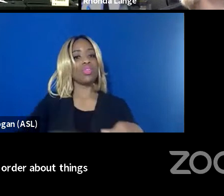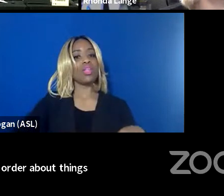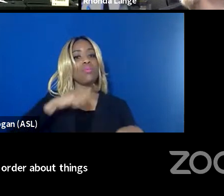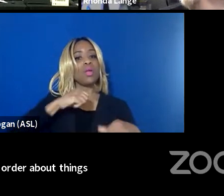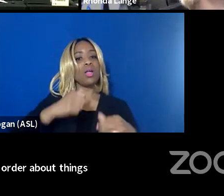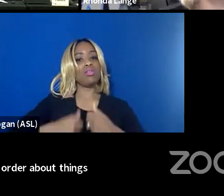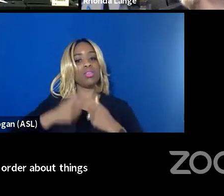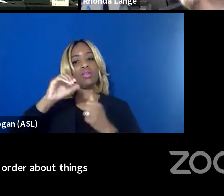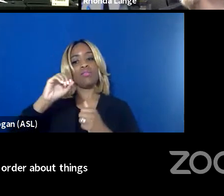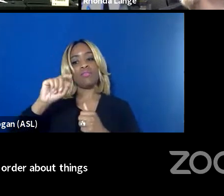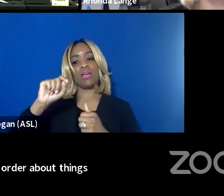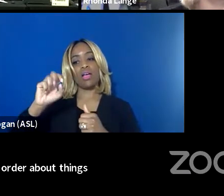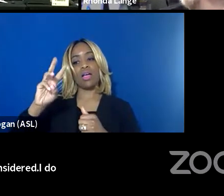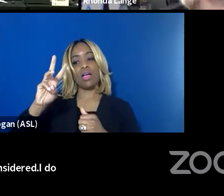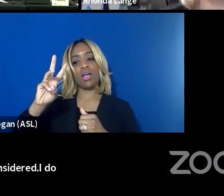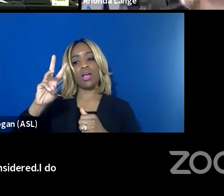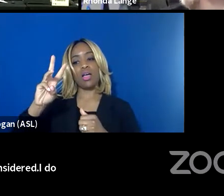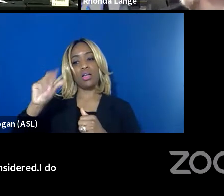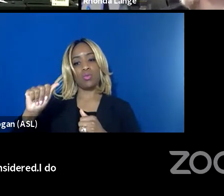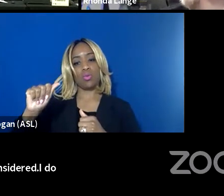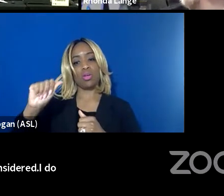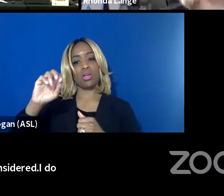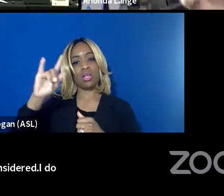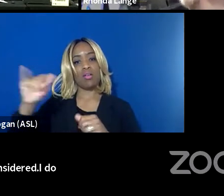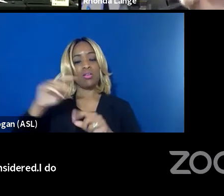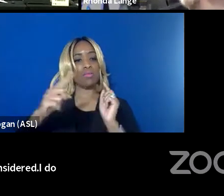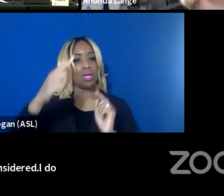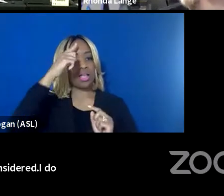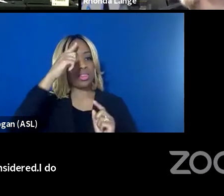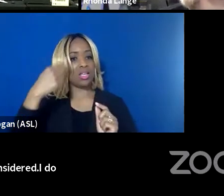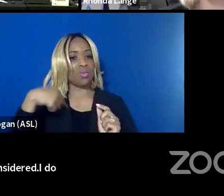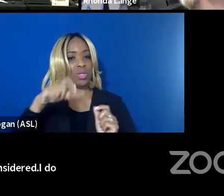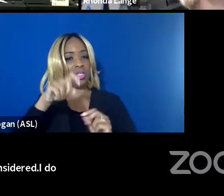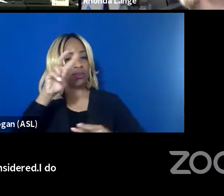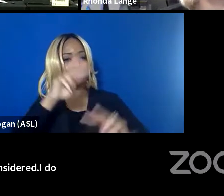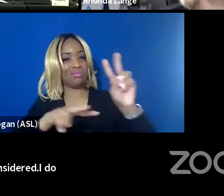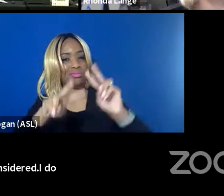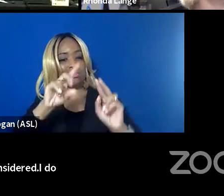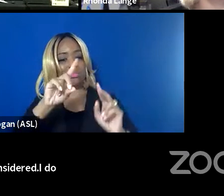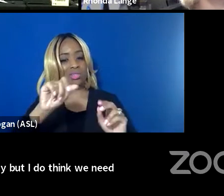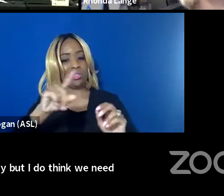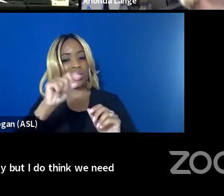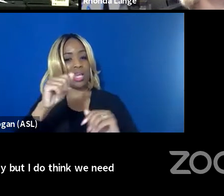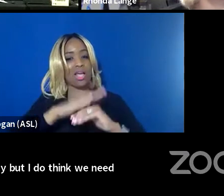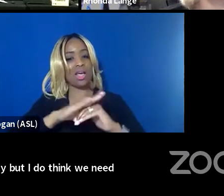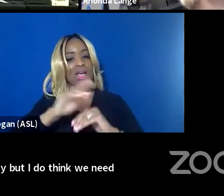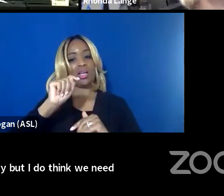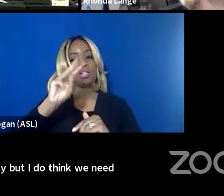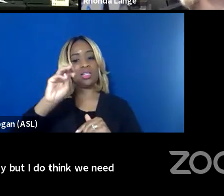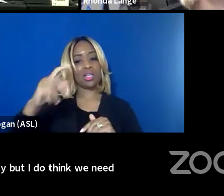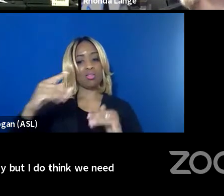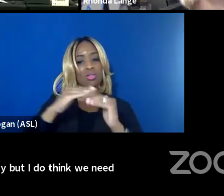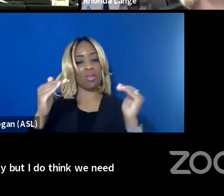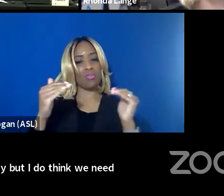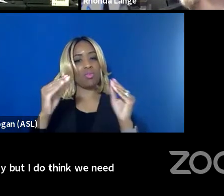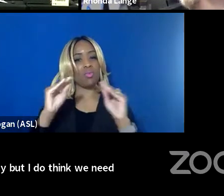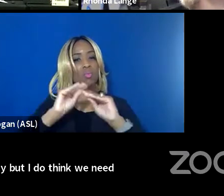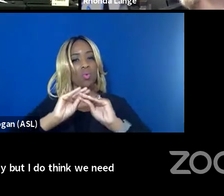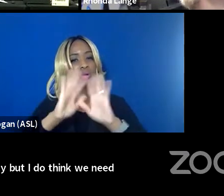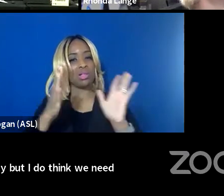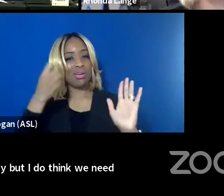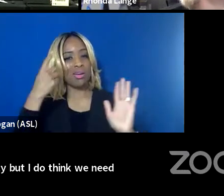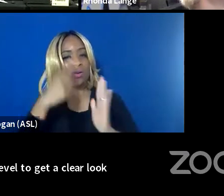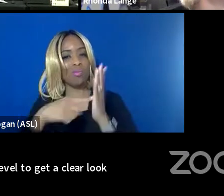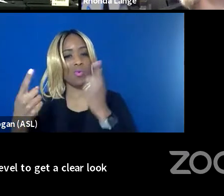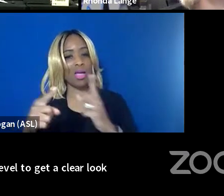Ottawa County, but I do think that we need to examine data at the township level to get a clearer look at what's going on, especially if you're not